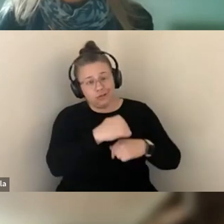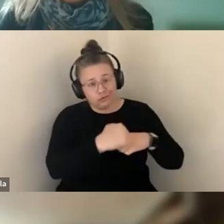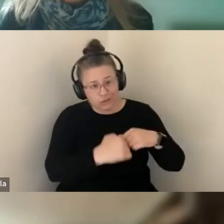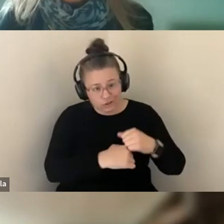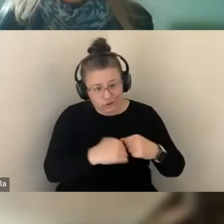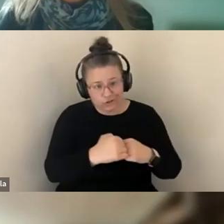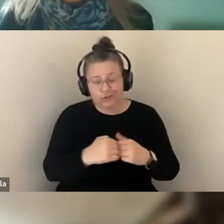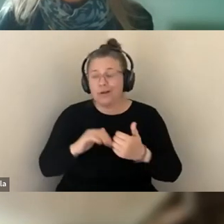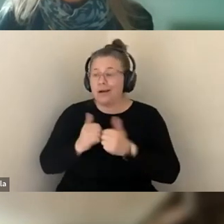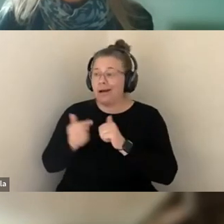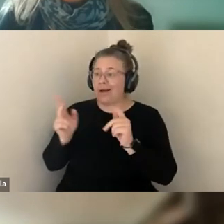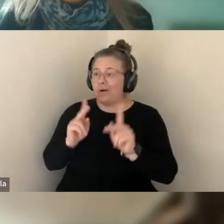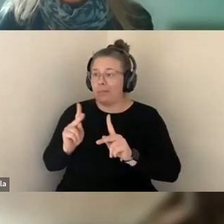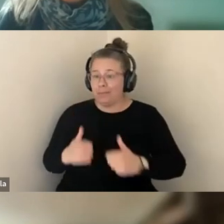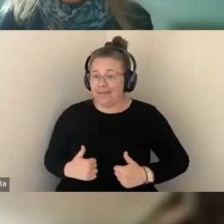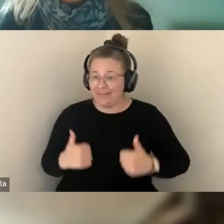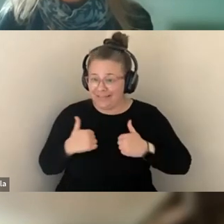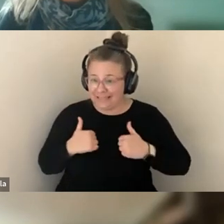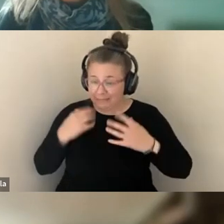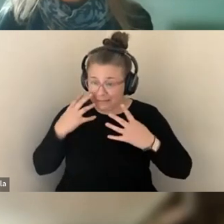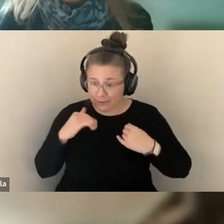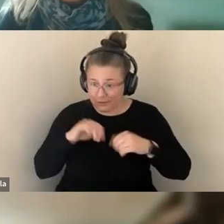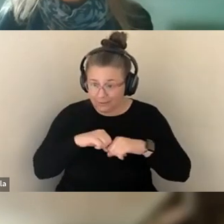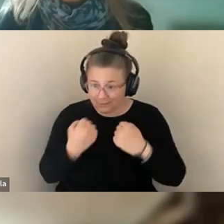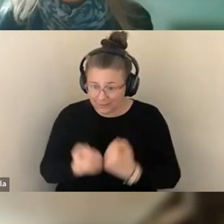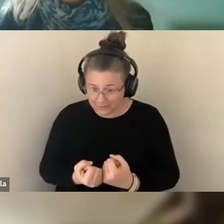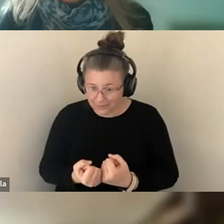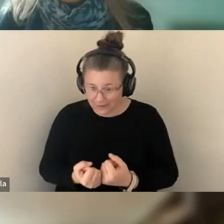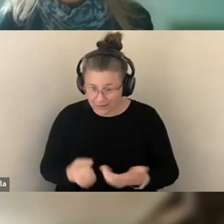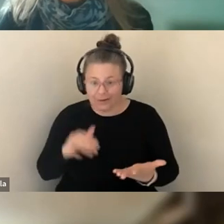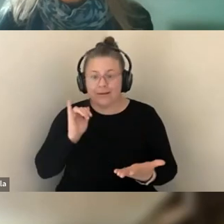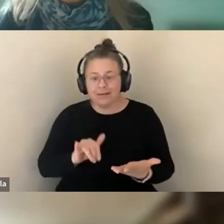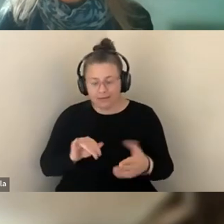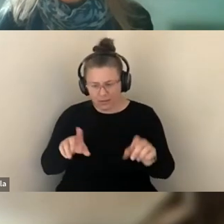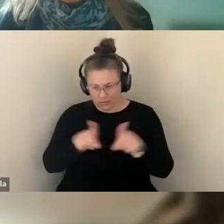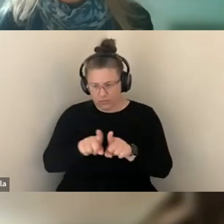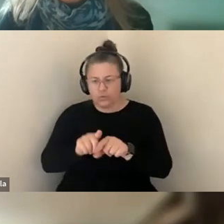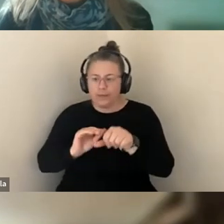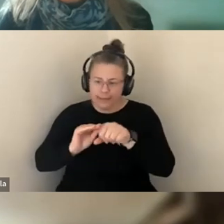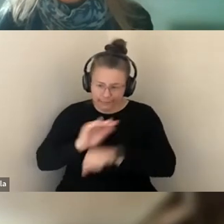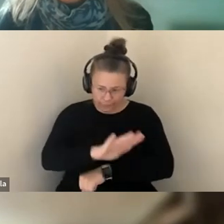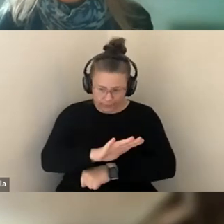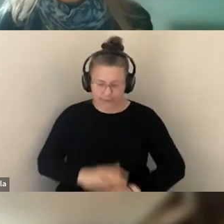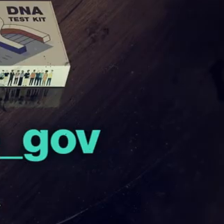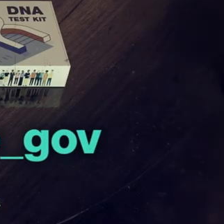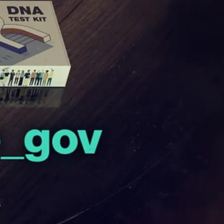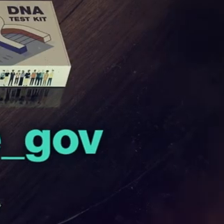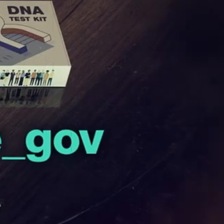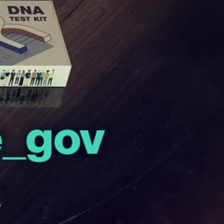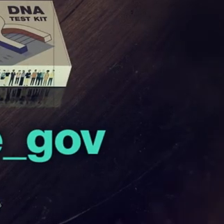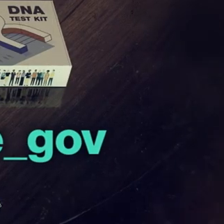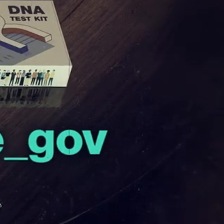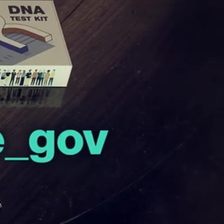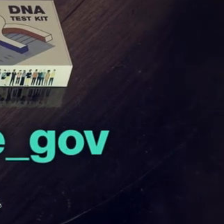also carried out on the level of the individual as well. So with that quandary and with